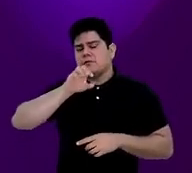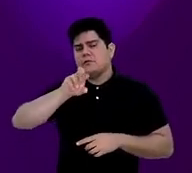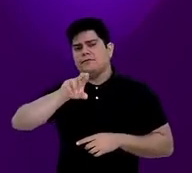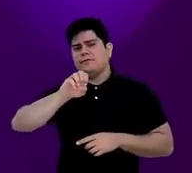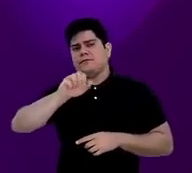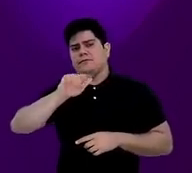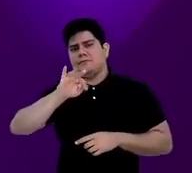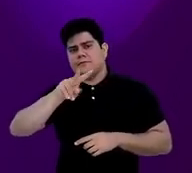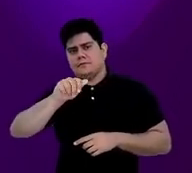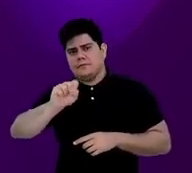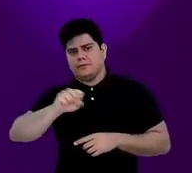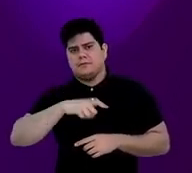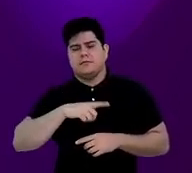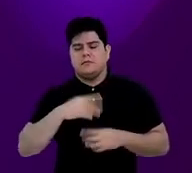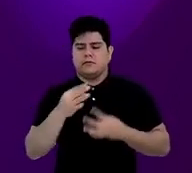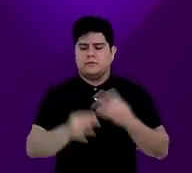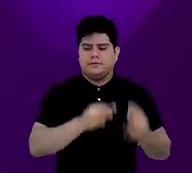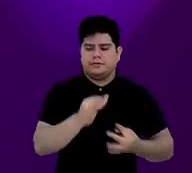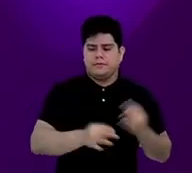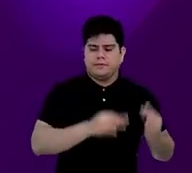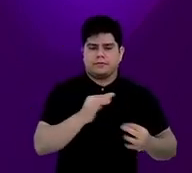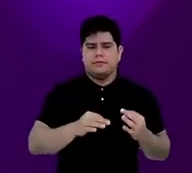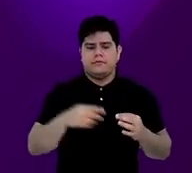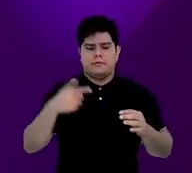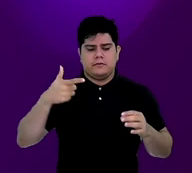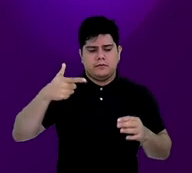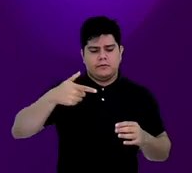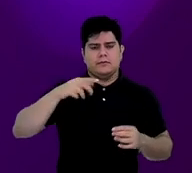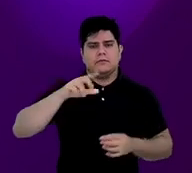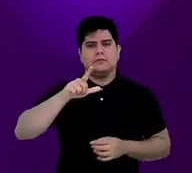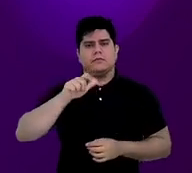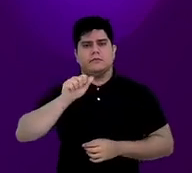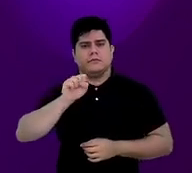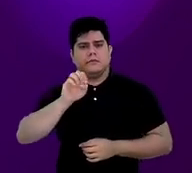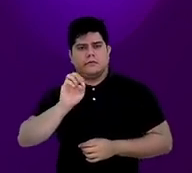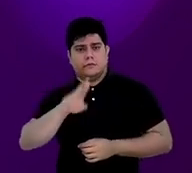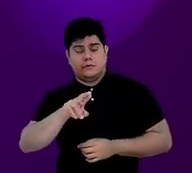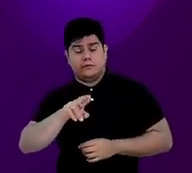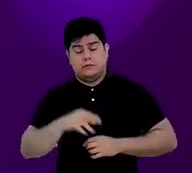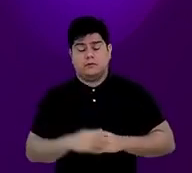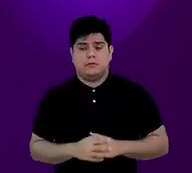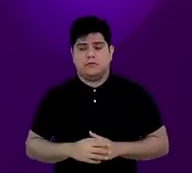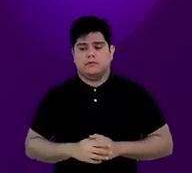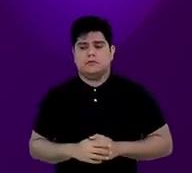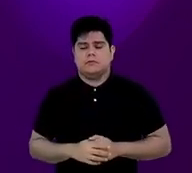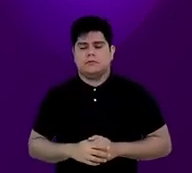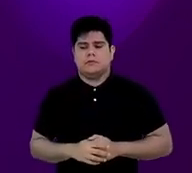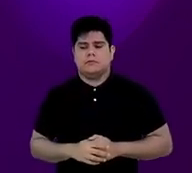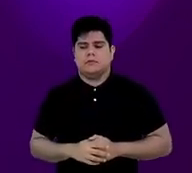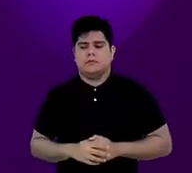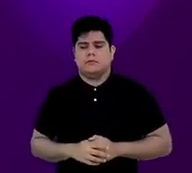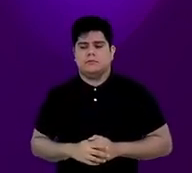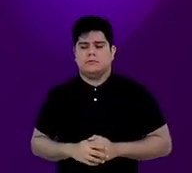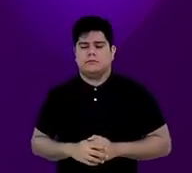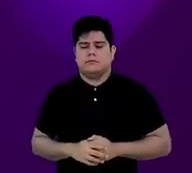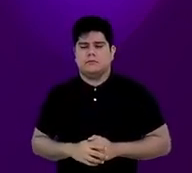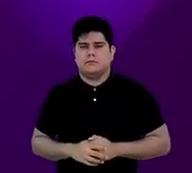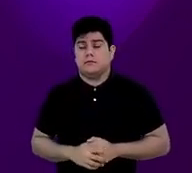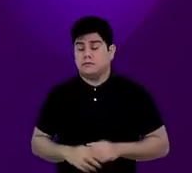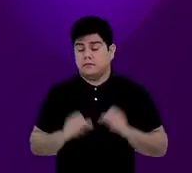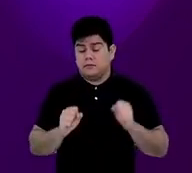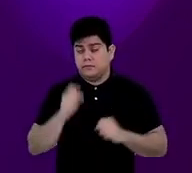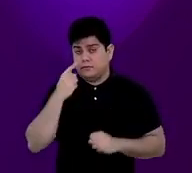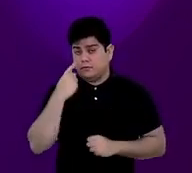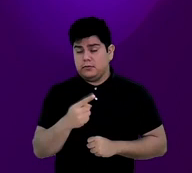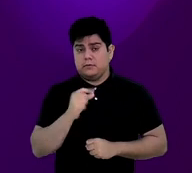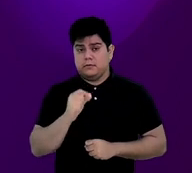810 nanometer laser. And you see that you get very similar activation of NF-kappa B